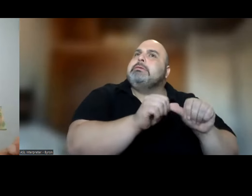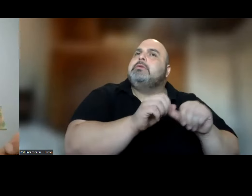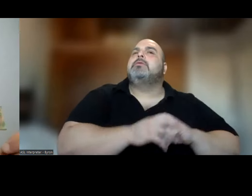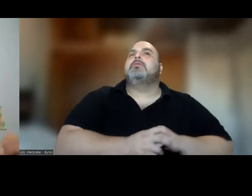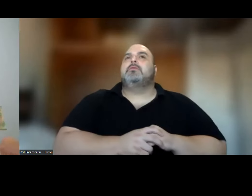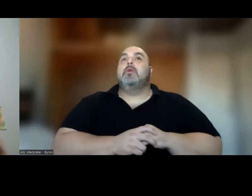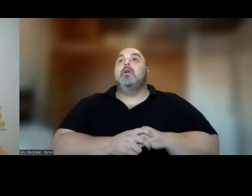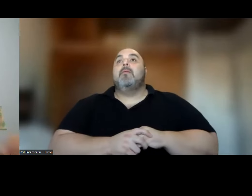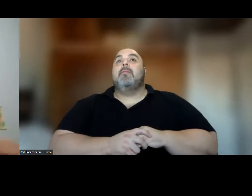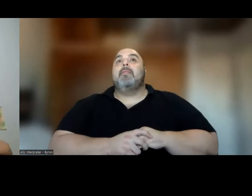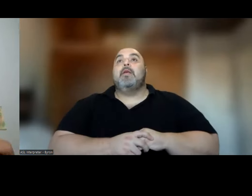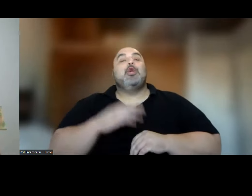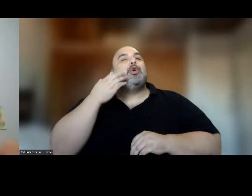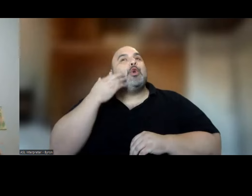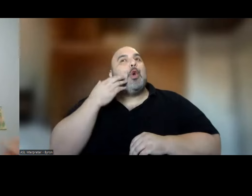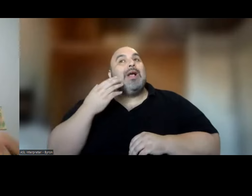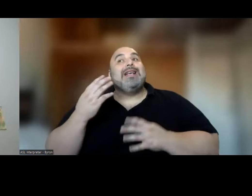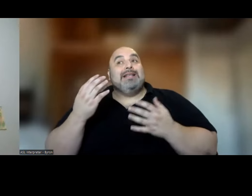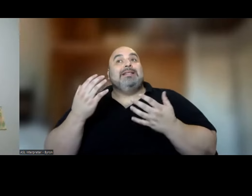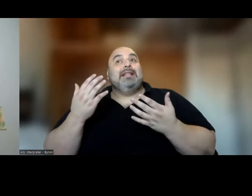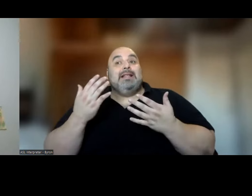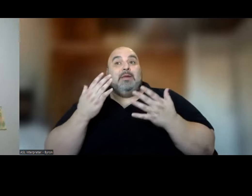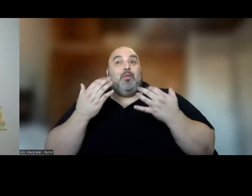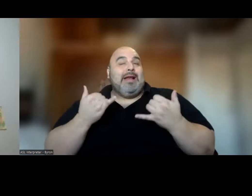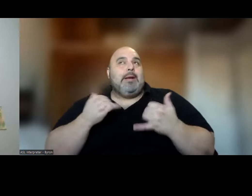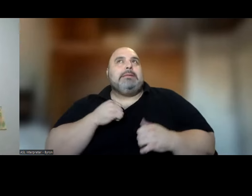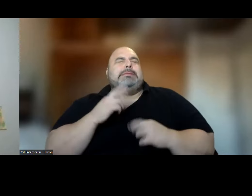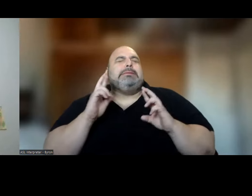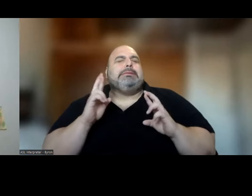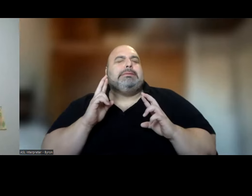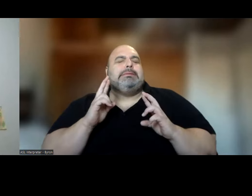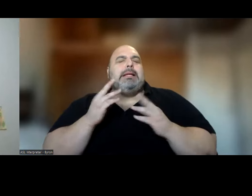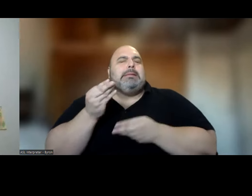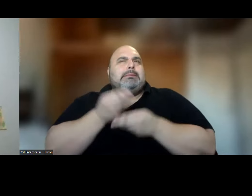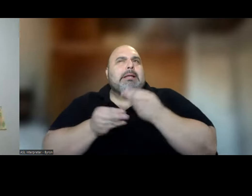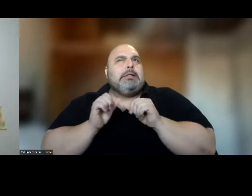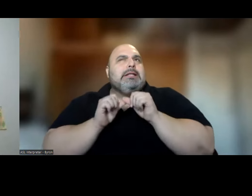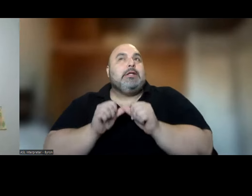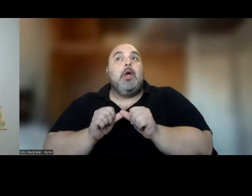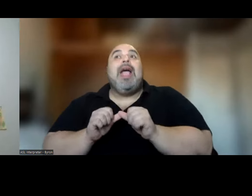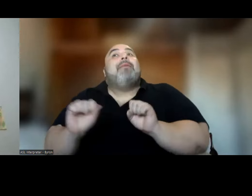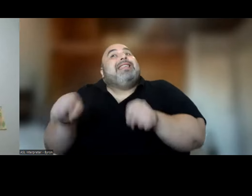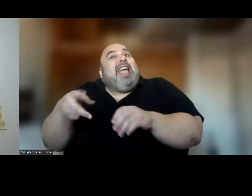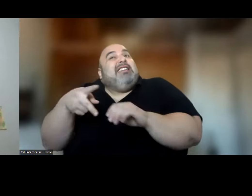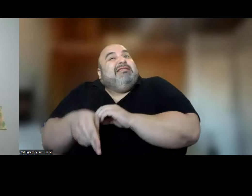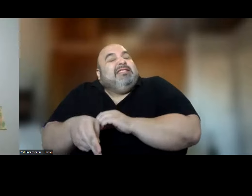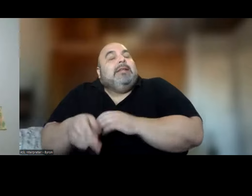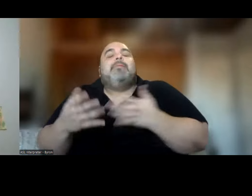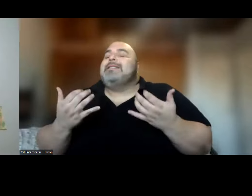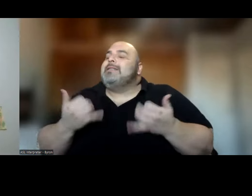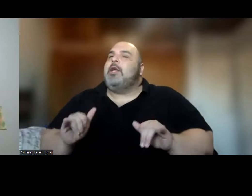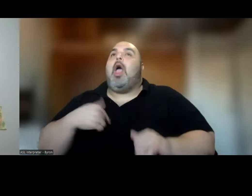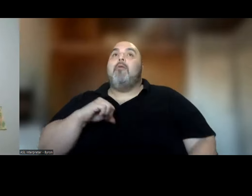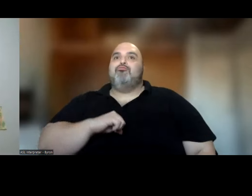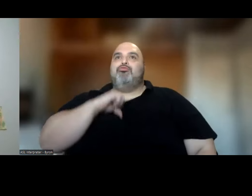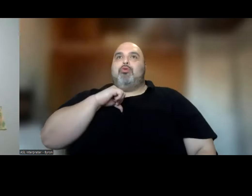still time for things to happen. But I'm really both proud and amazed of the ability this